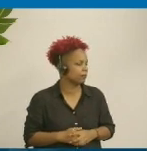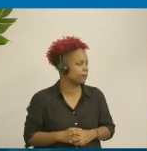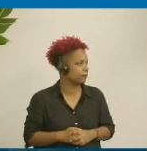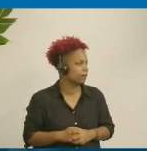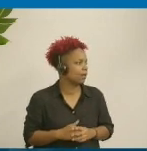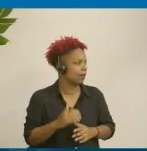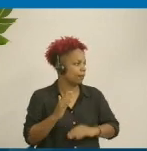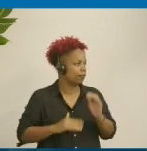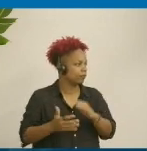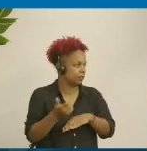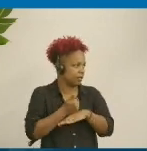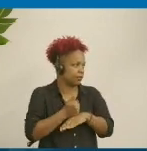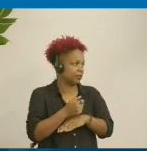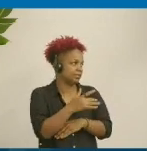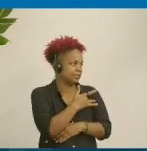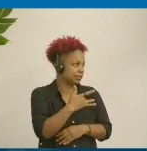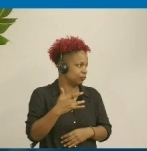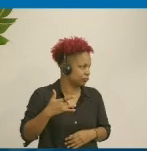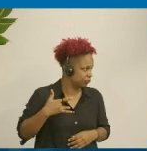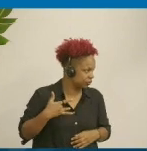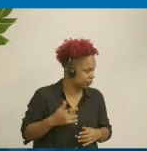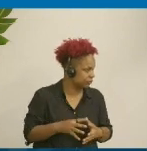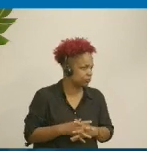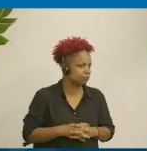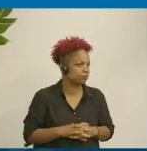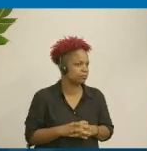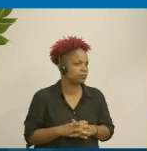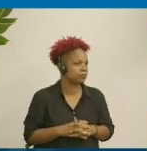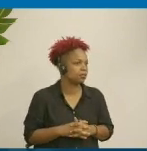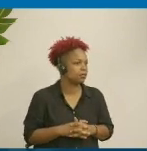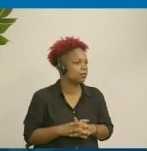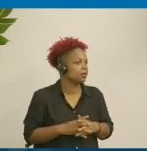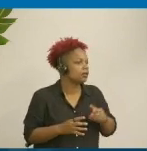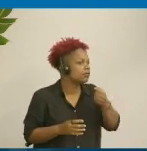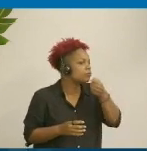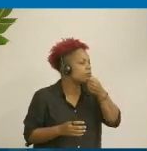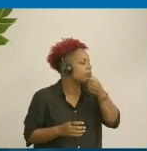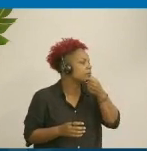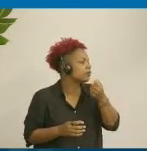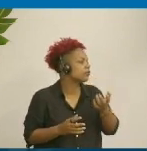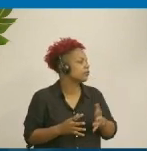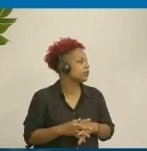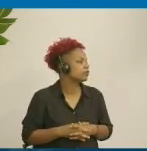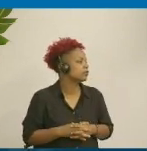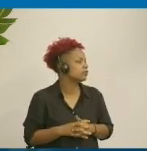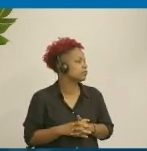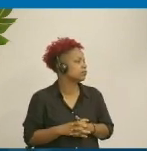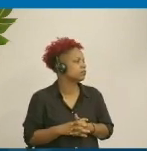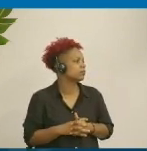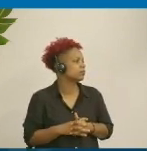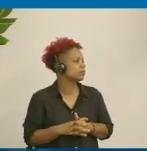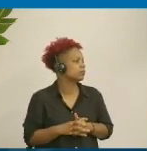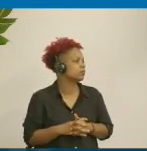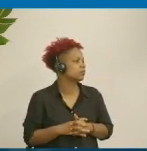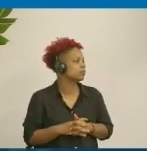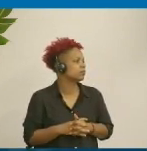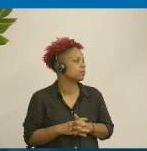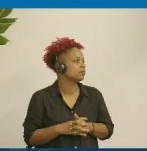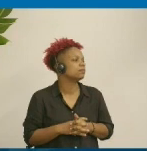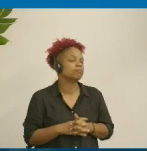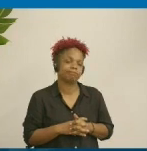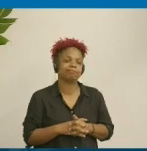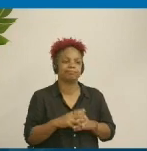of our important things here. Thank you. Thank you, Ali. Keep the microphone because we are going for the